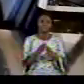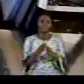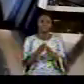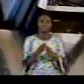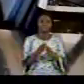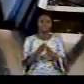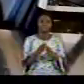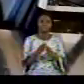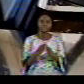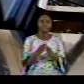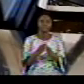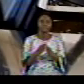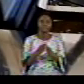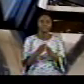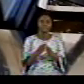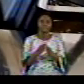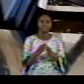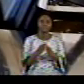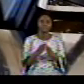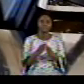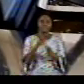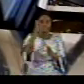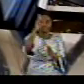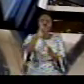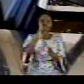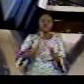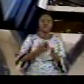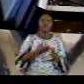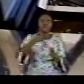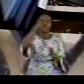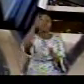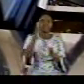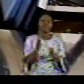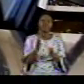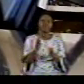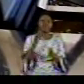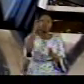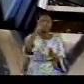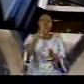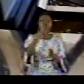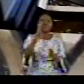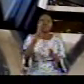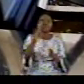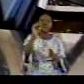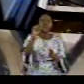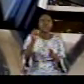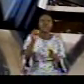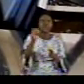Let's sing this together. Our God is an awesome God.